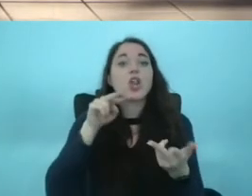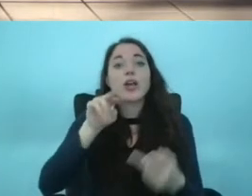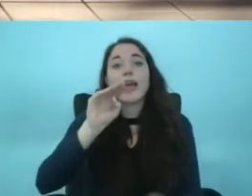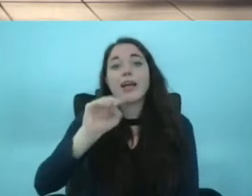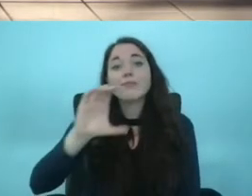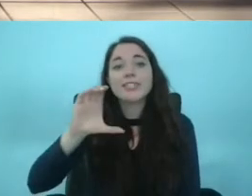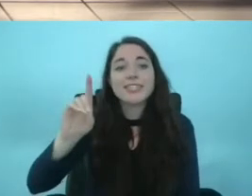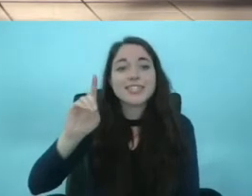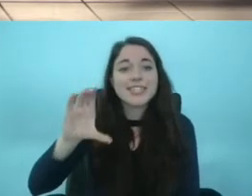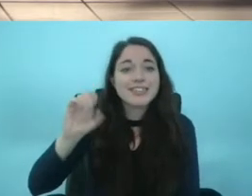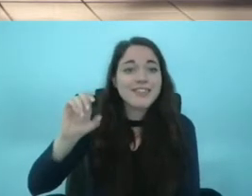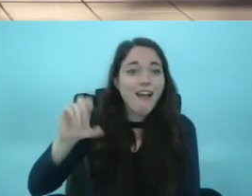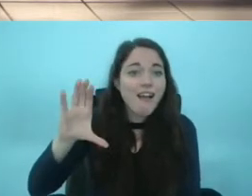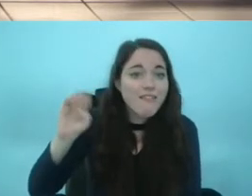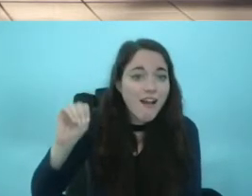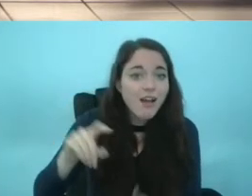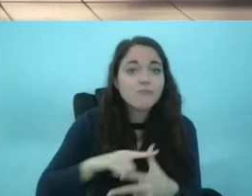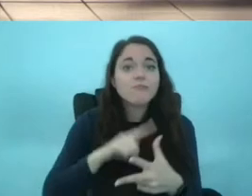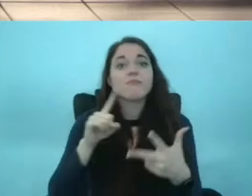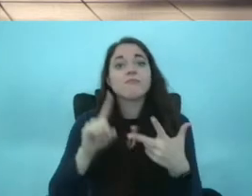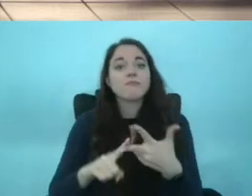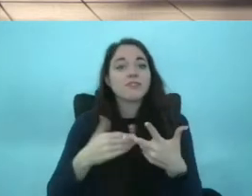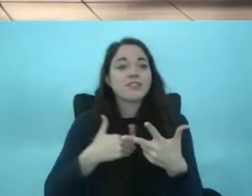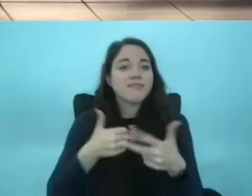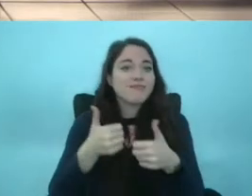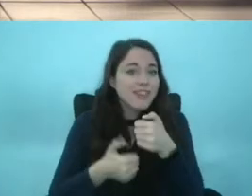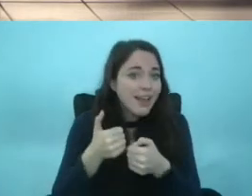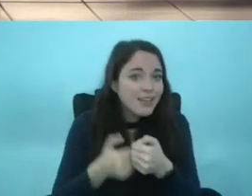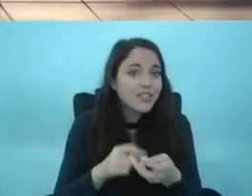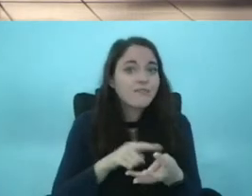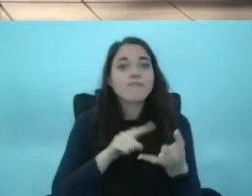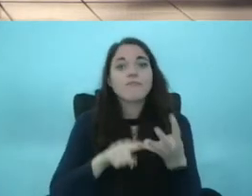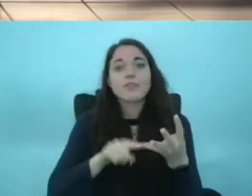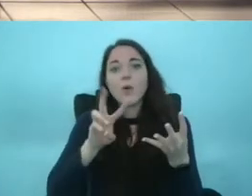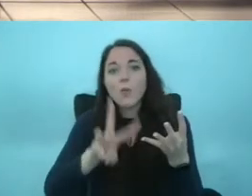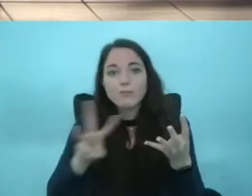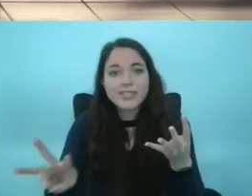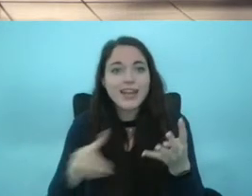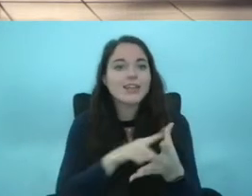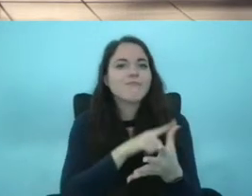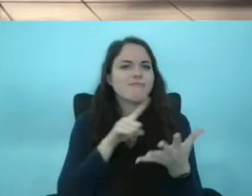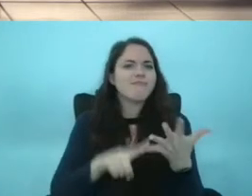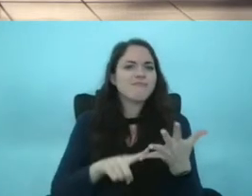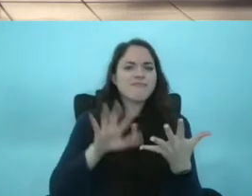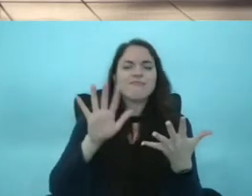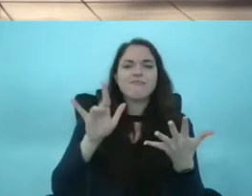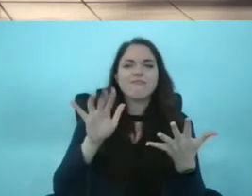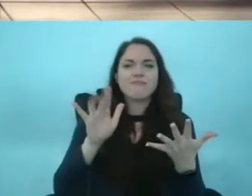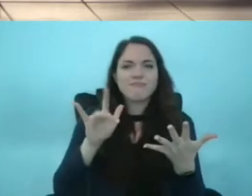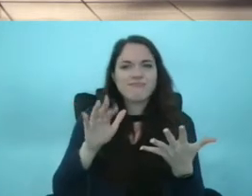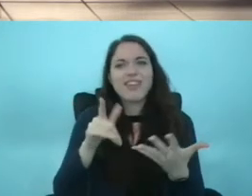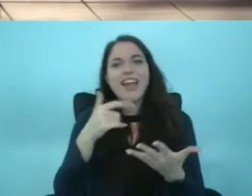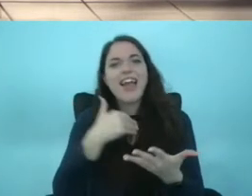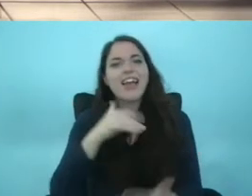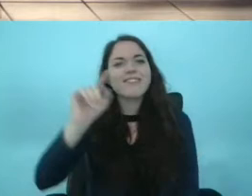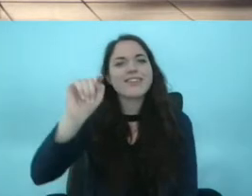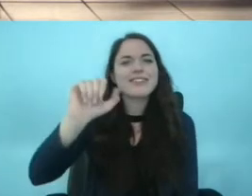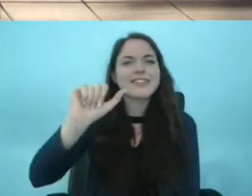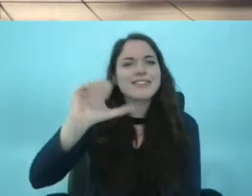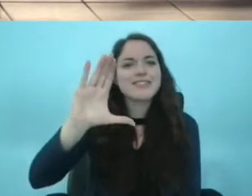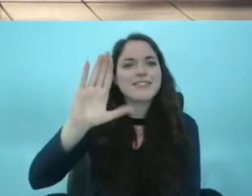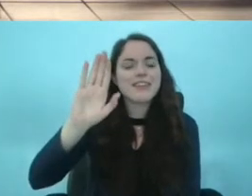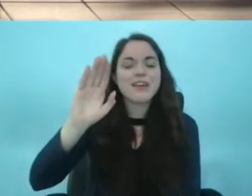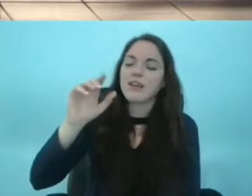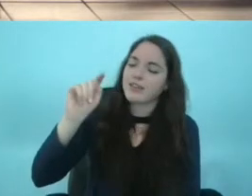a tablet kiosk in the back. That's how you can give. These are the stories of why to give to